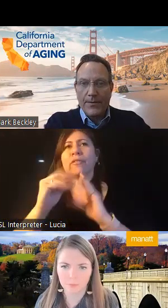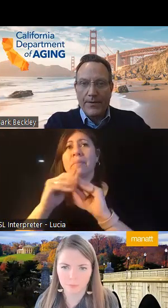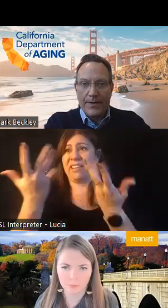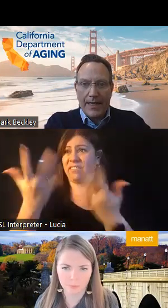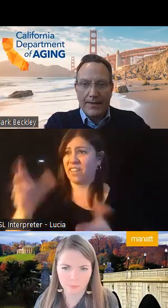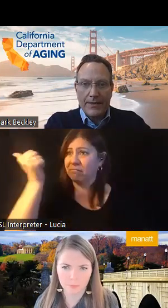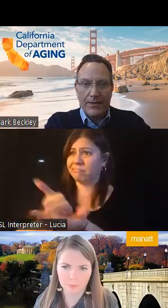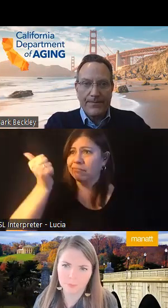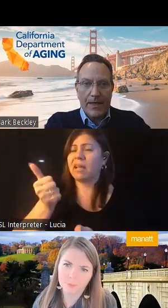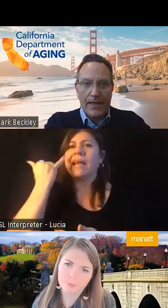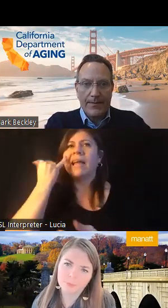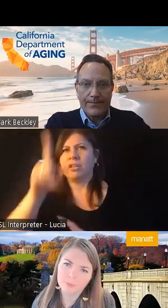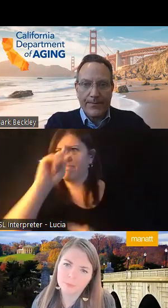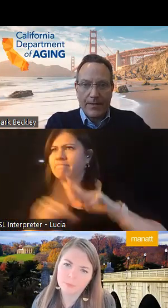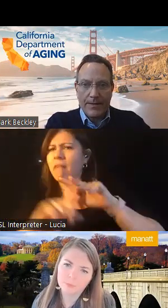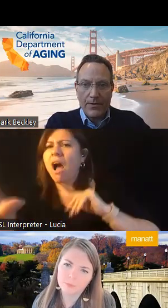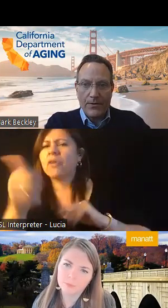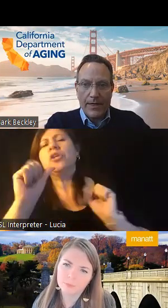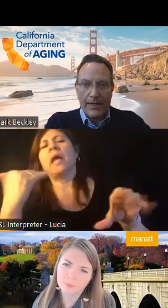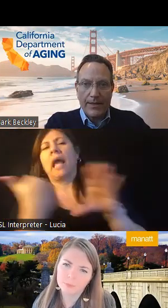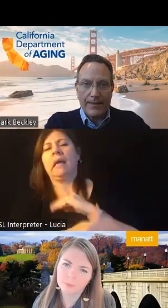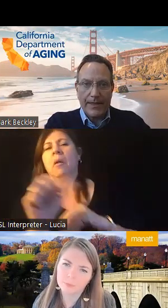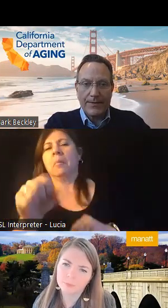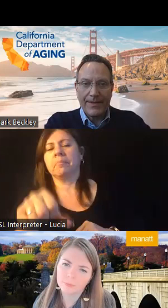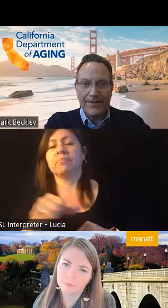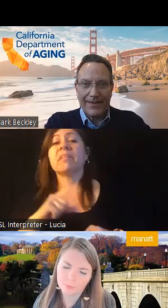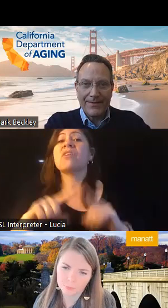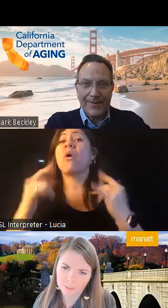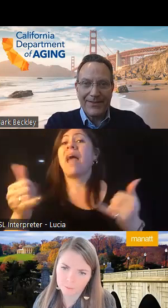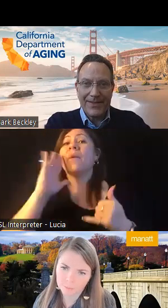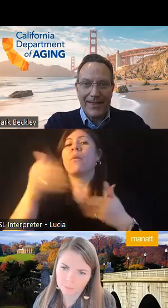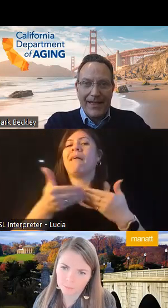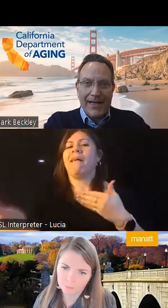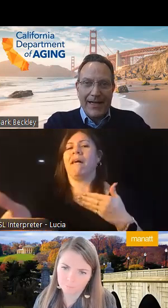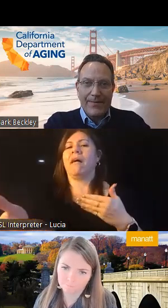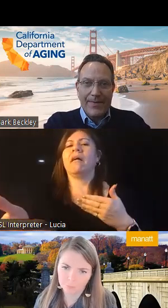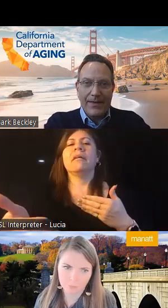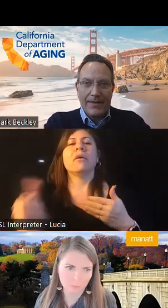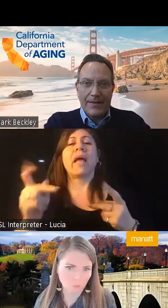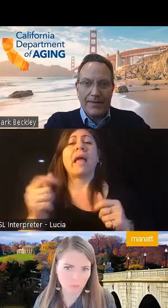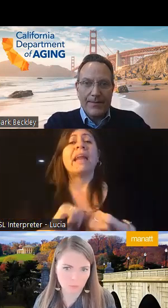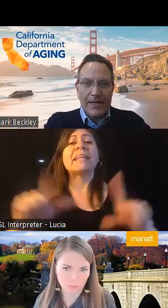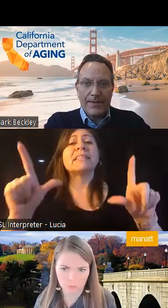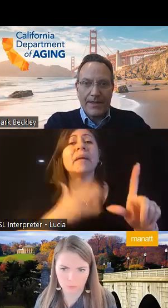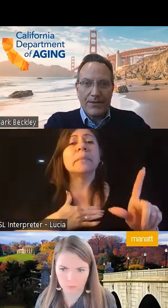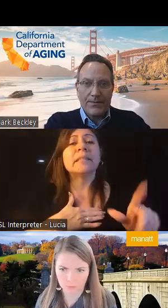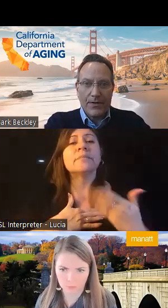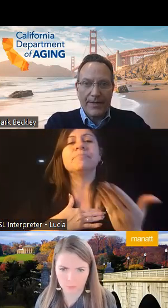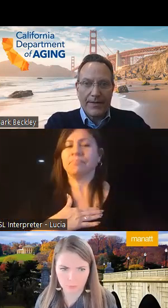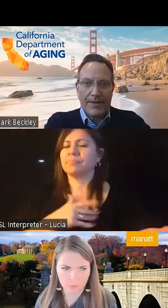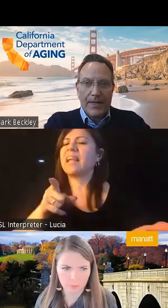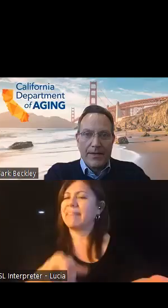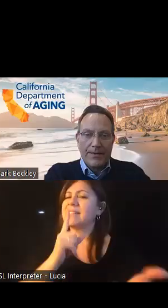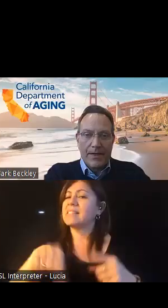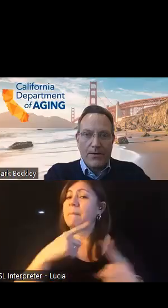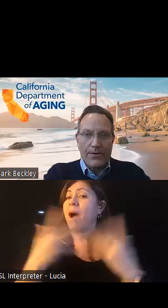we're going to move into the next section. Let's see, next slide. Thank you so much. And this is about visitation